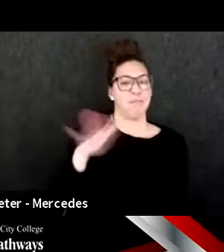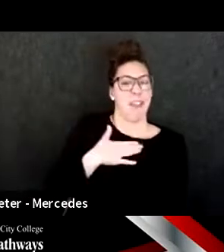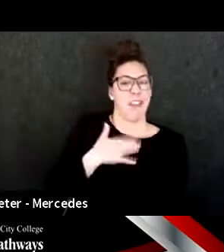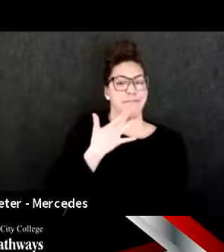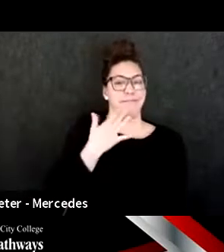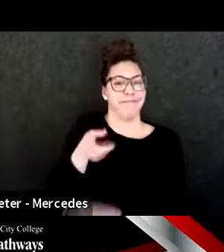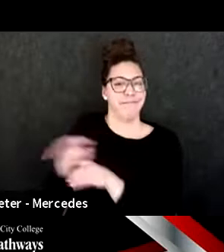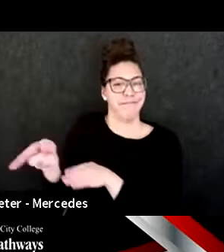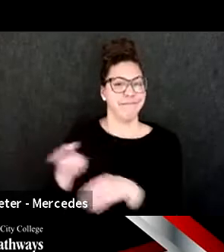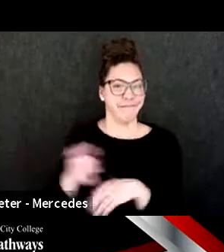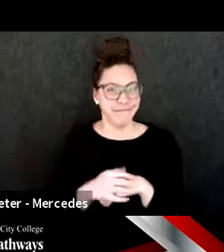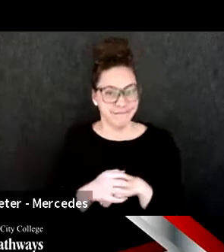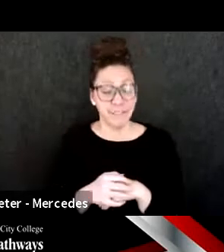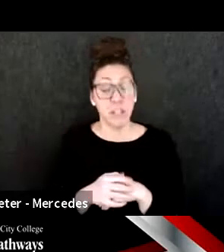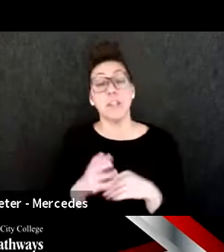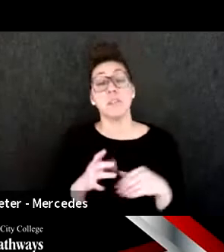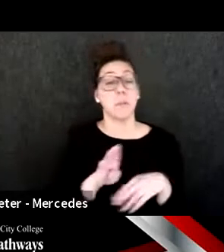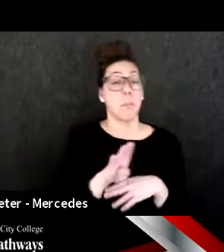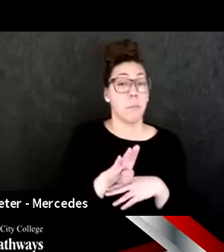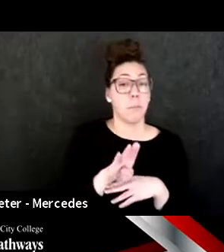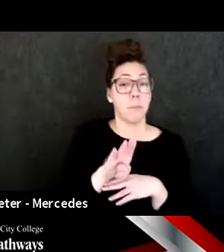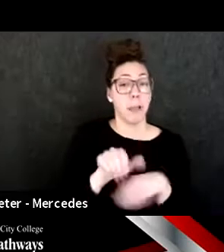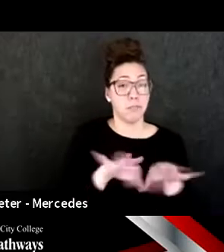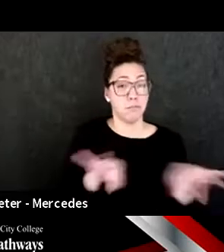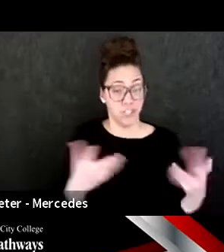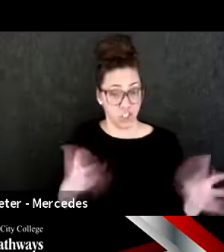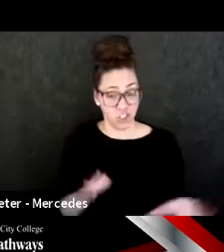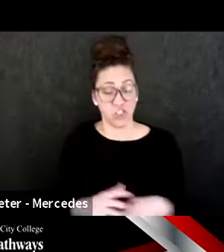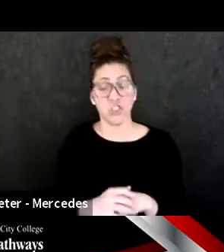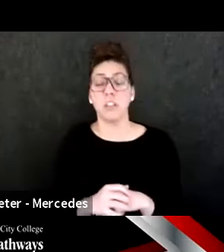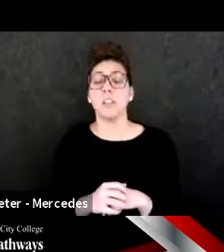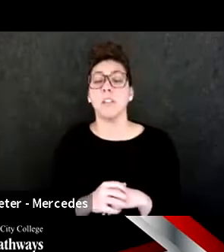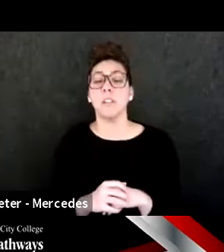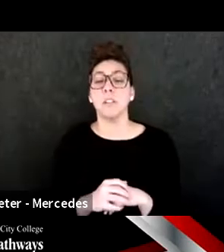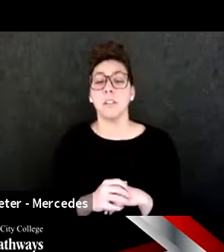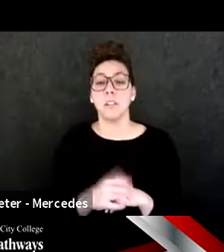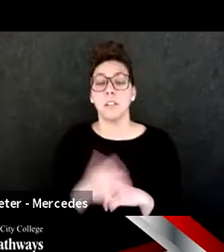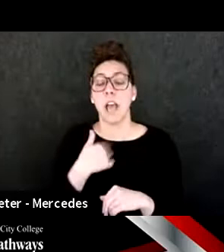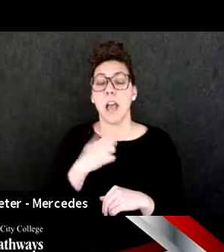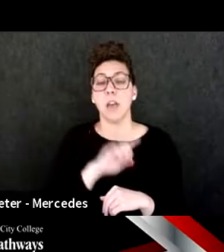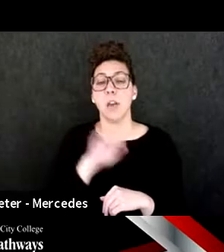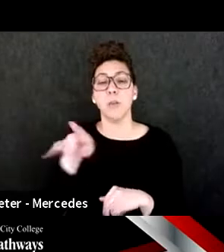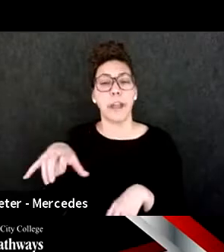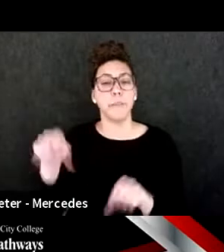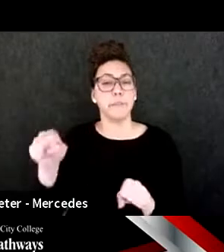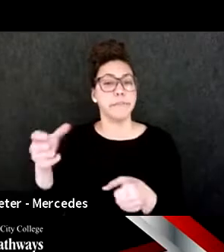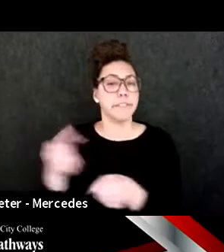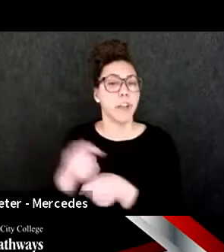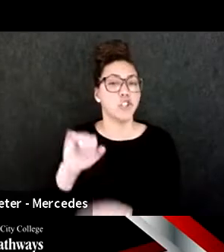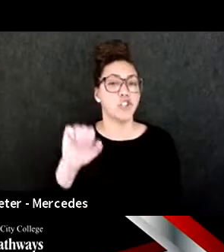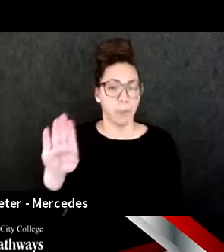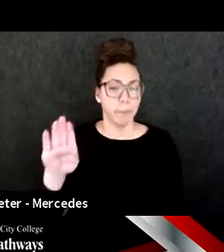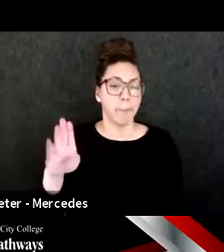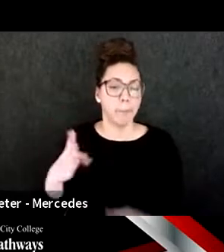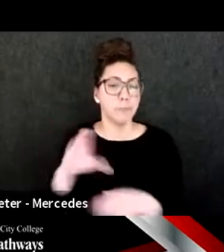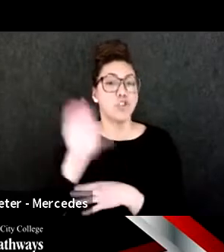do. But after I finished my bachelor's degree, I went to I went and got a job with Chicago Public